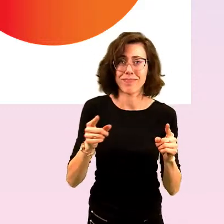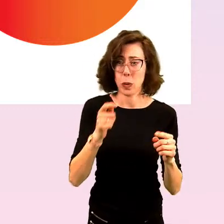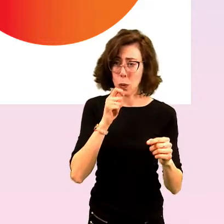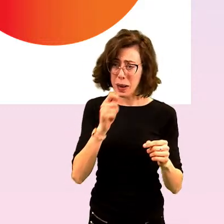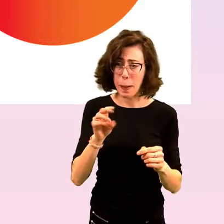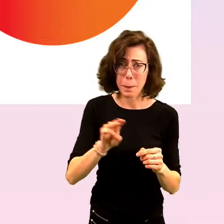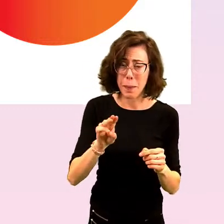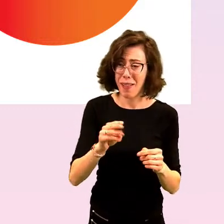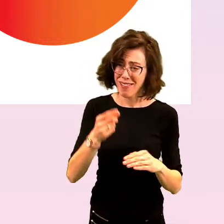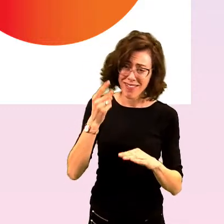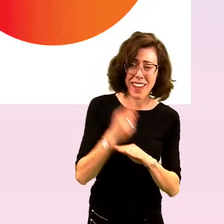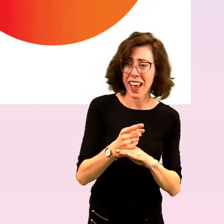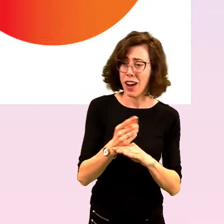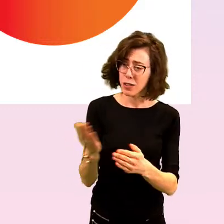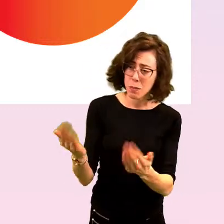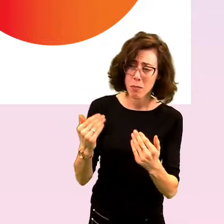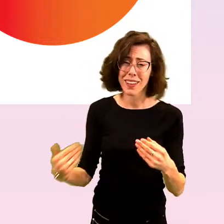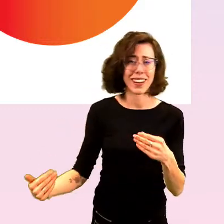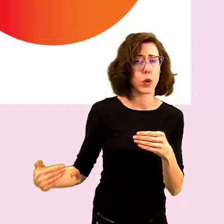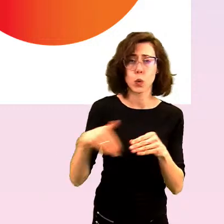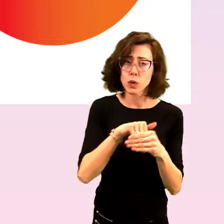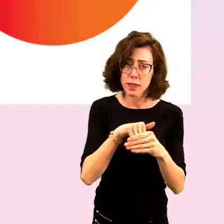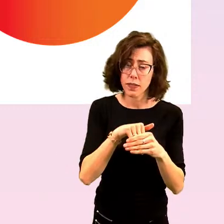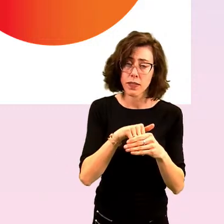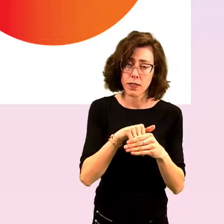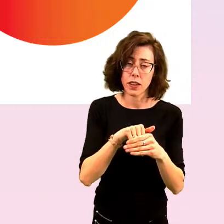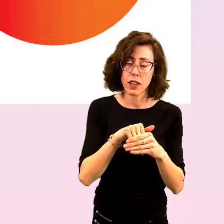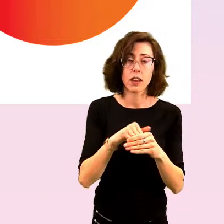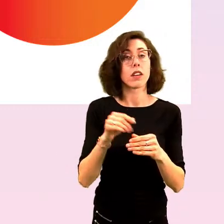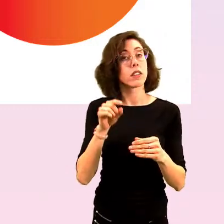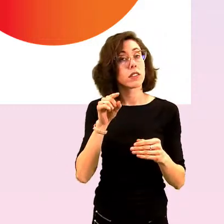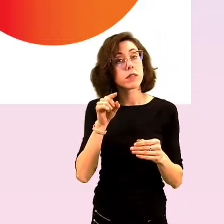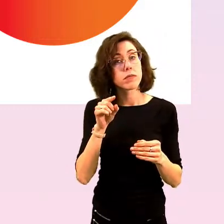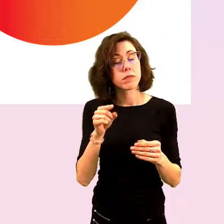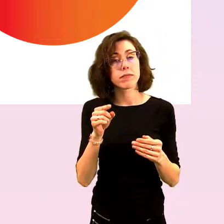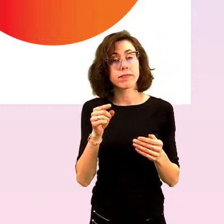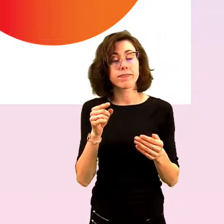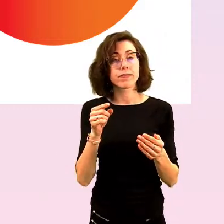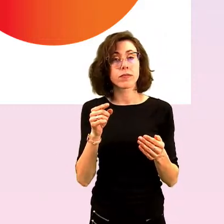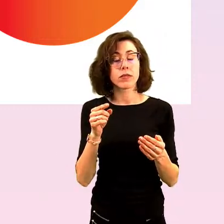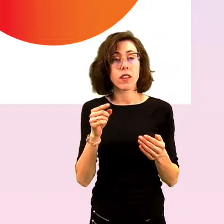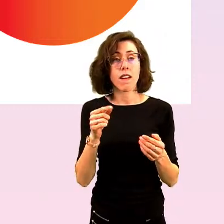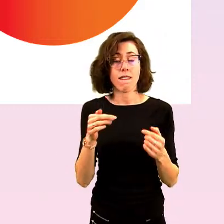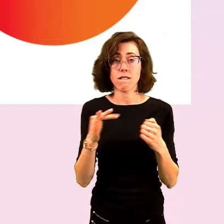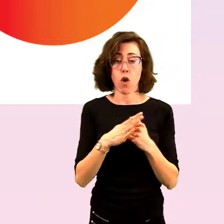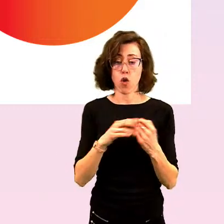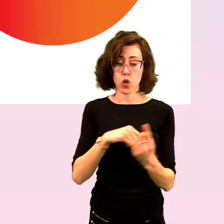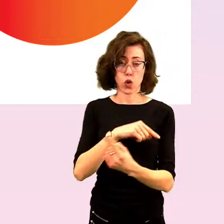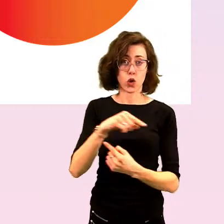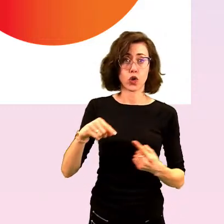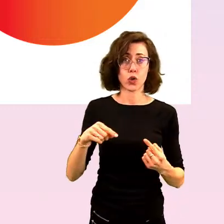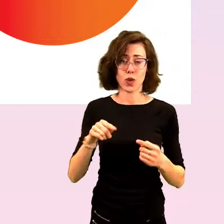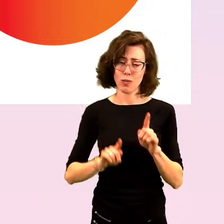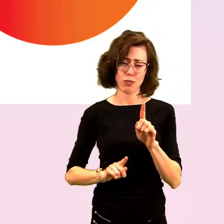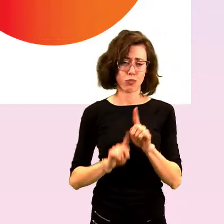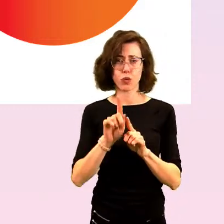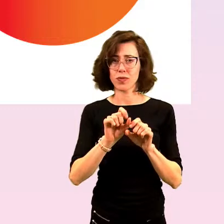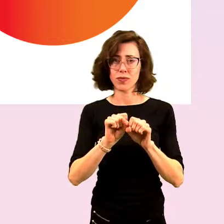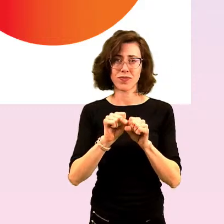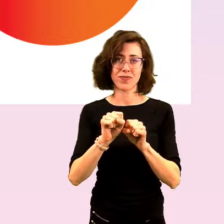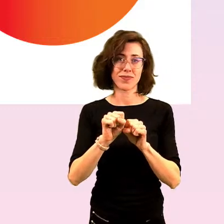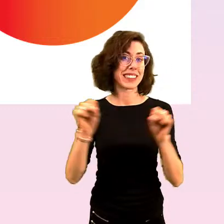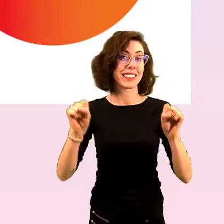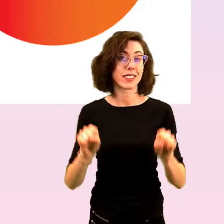inclusive as possible. And so that is all something that, you know, for us to make the system better, for us to know